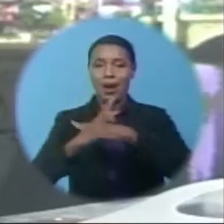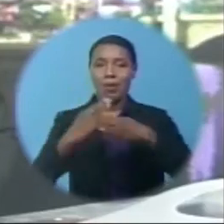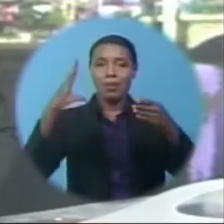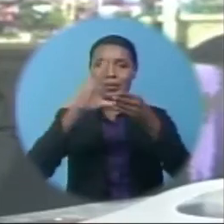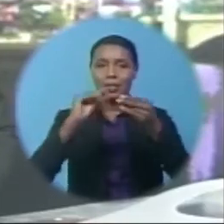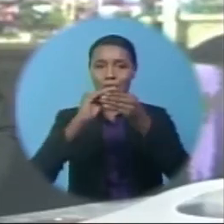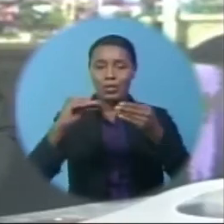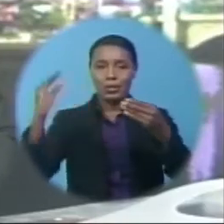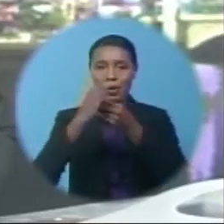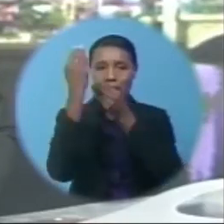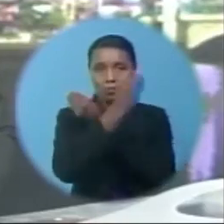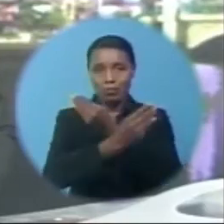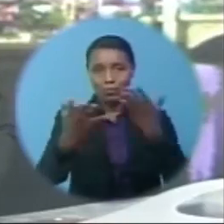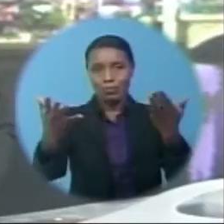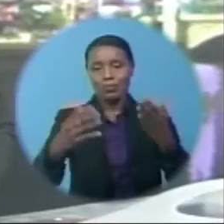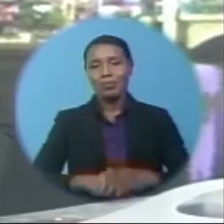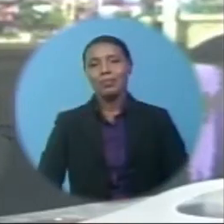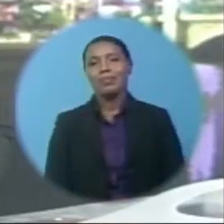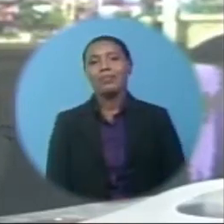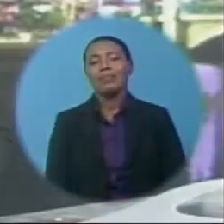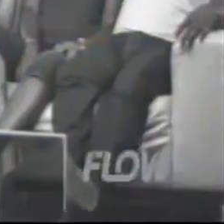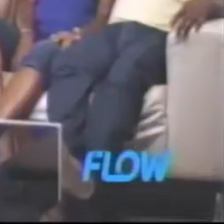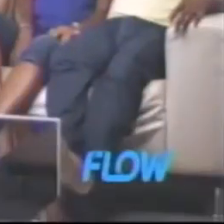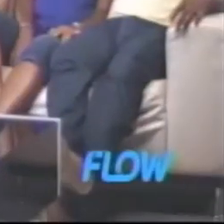making headlines across the region.